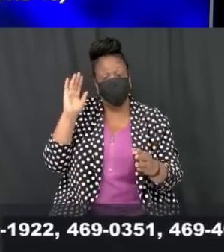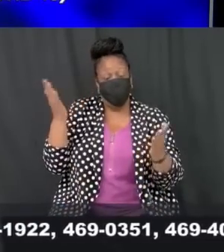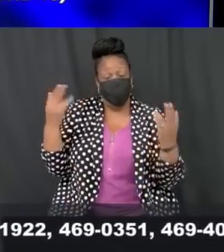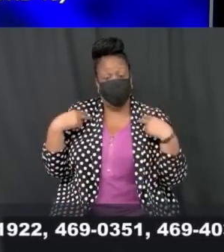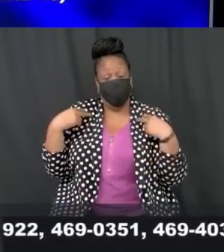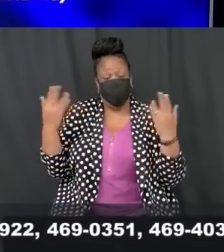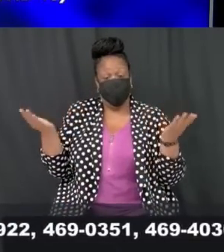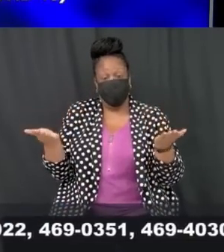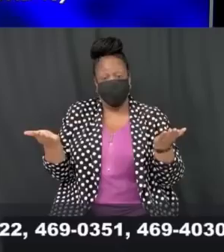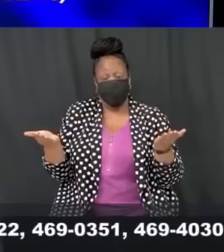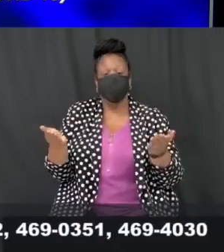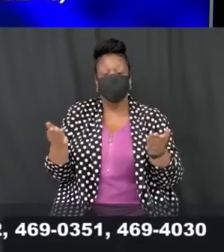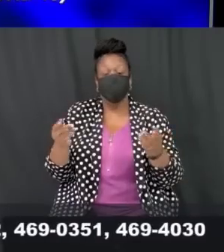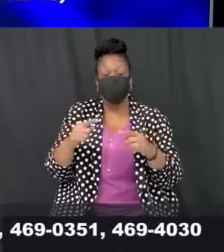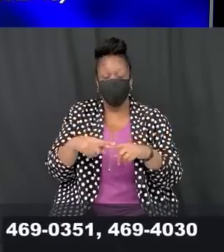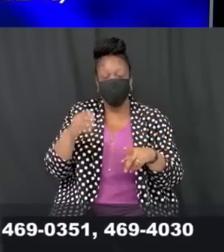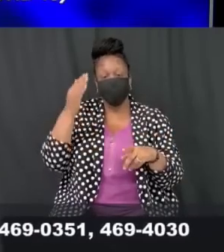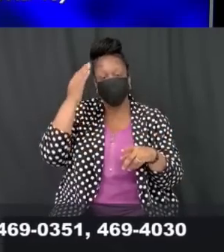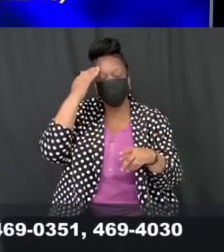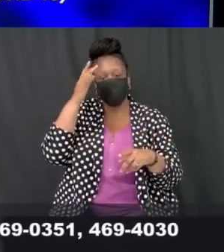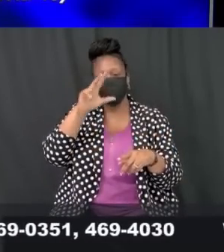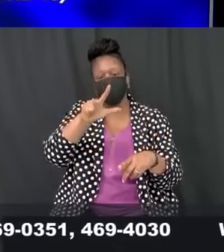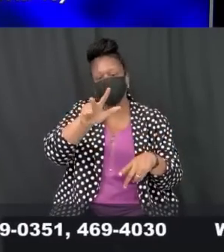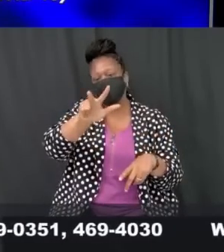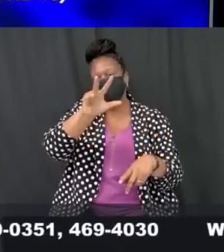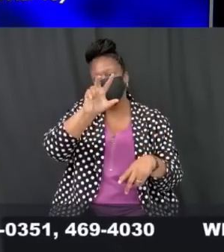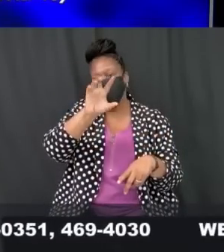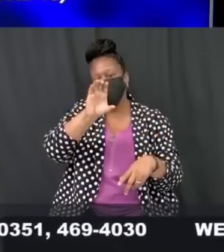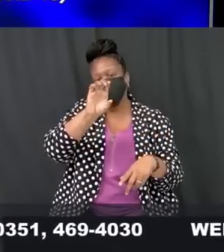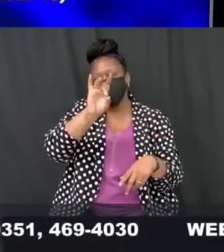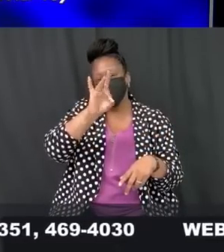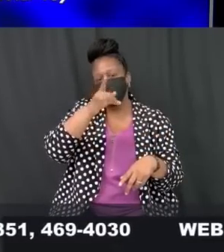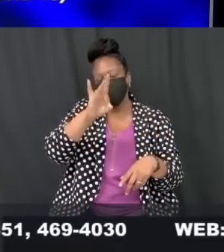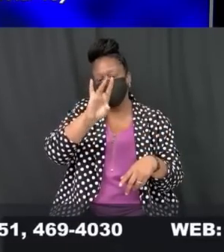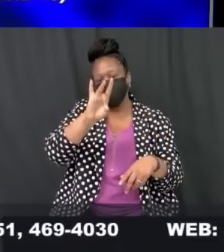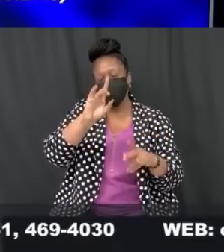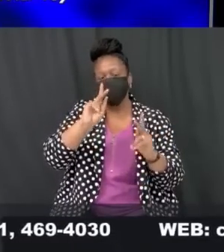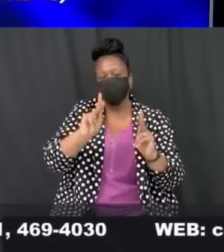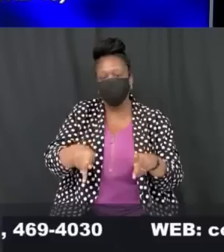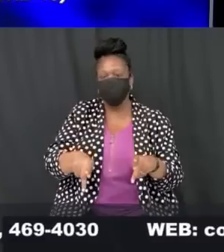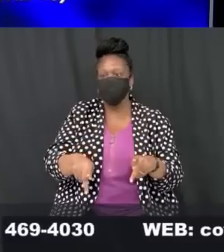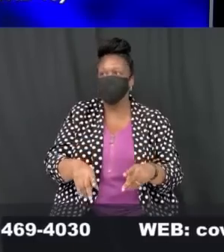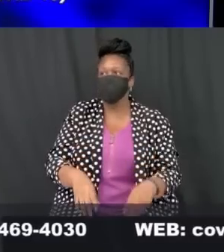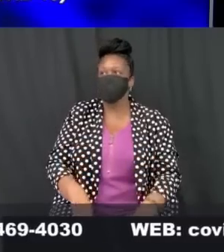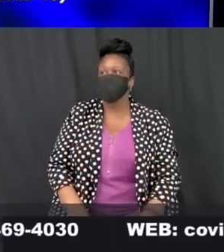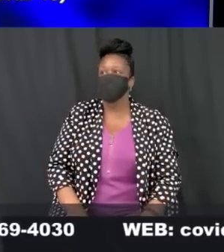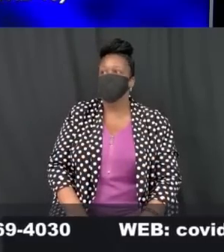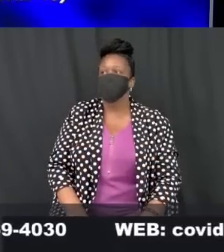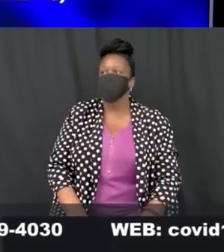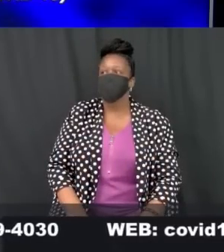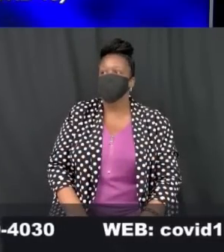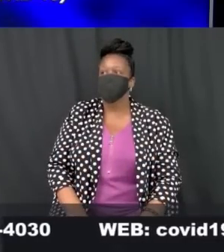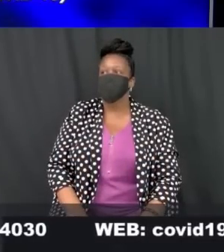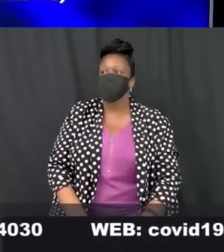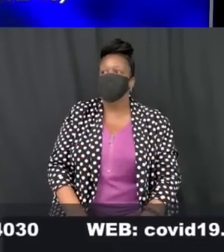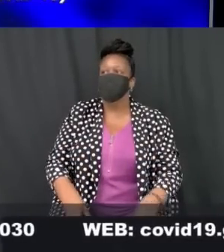the tip of my tongue, but in terms of the number of individuals hospitalized in Nevis, it's 0.